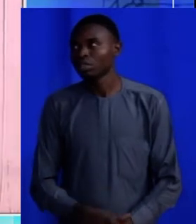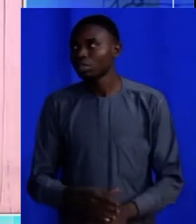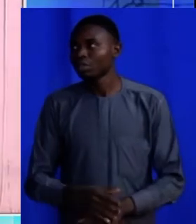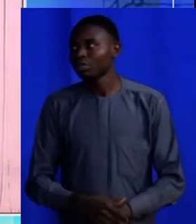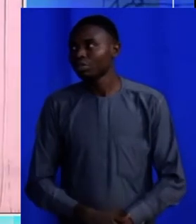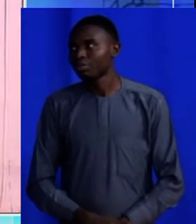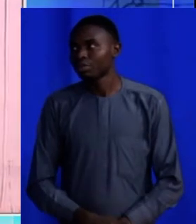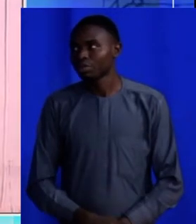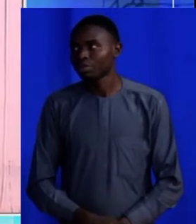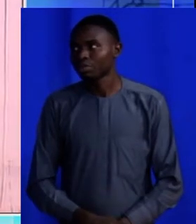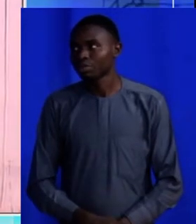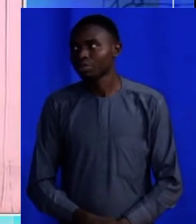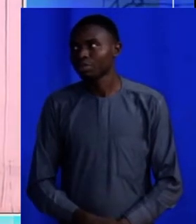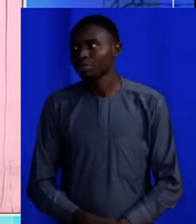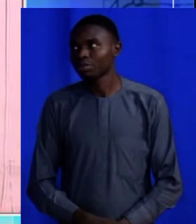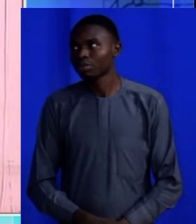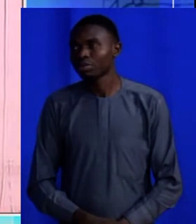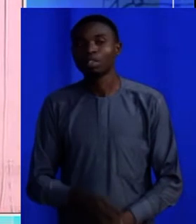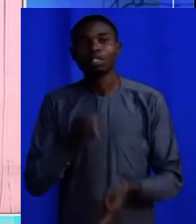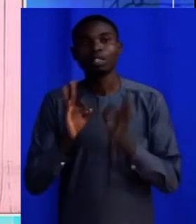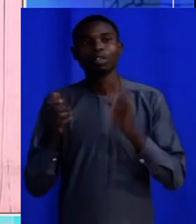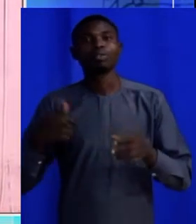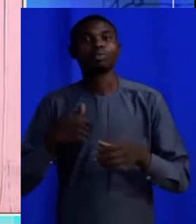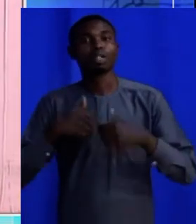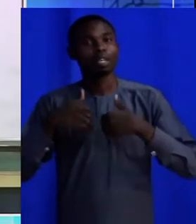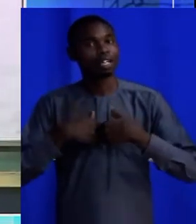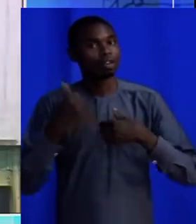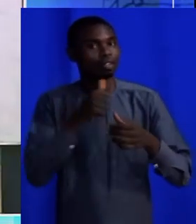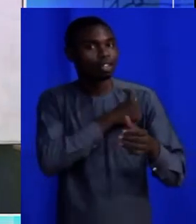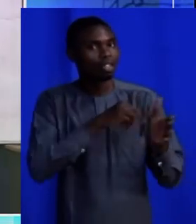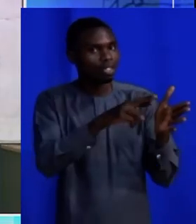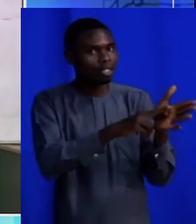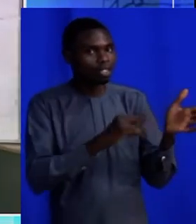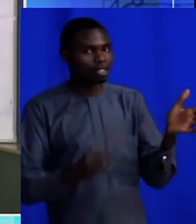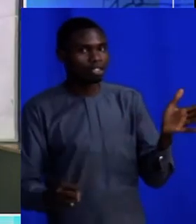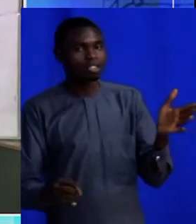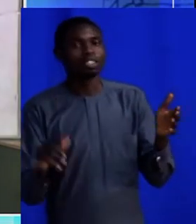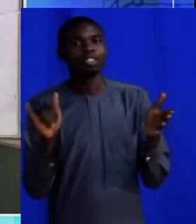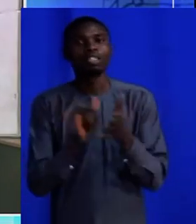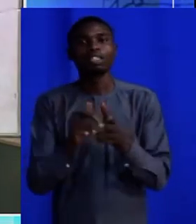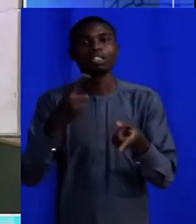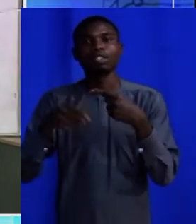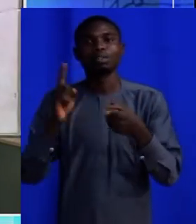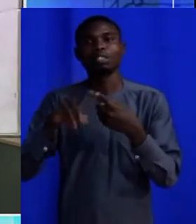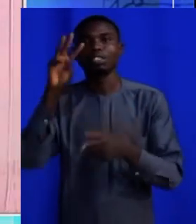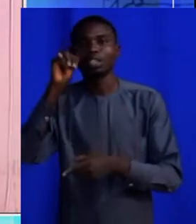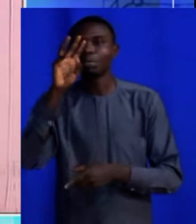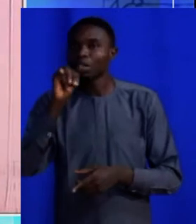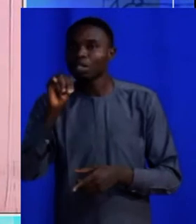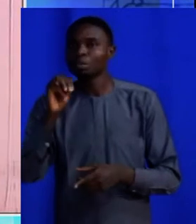we have seen the importance or the uses or the gains